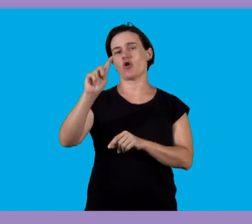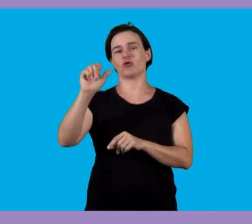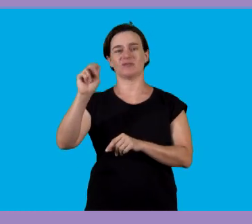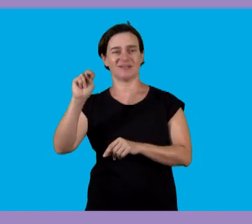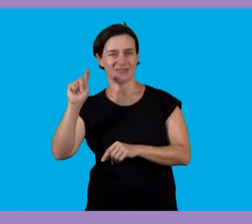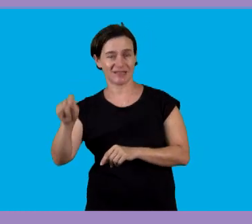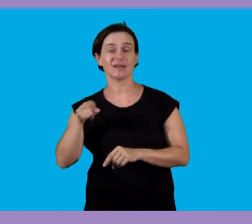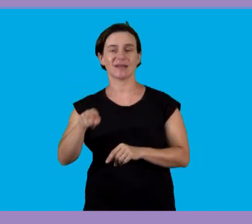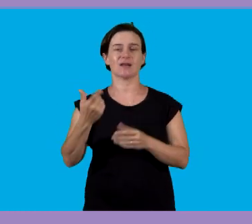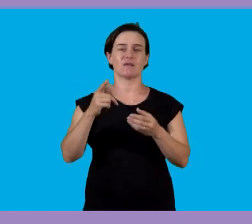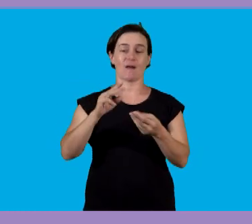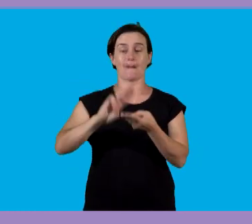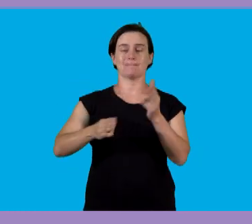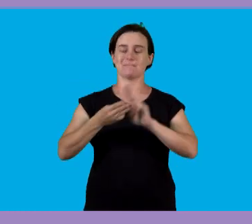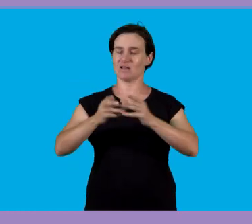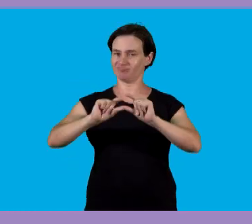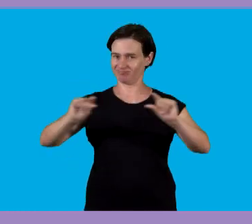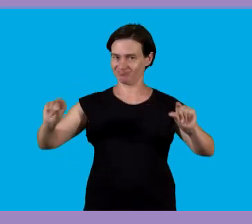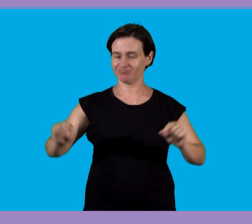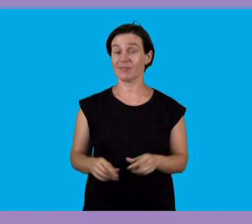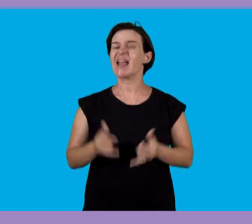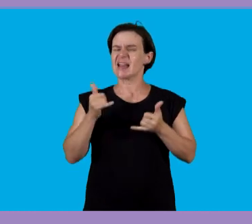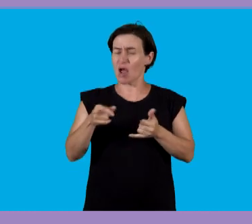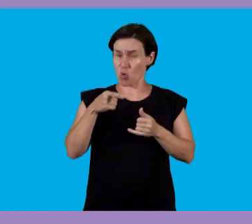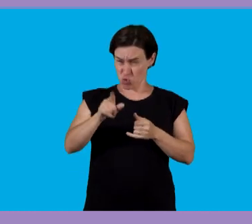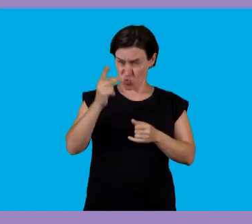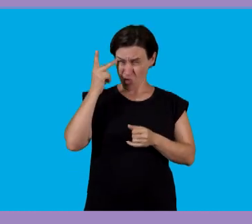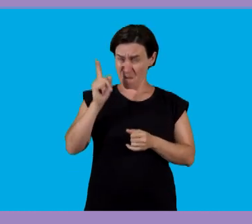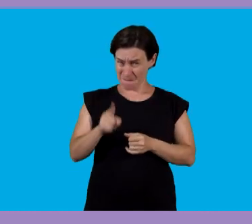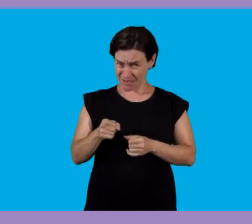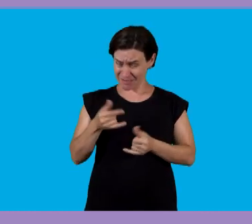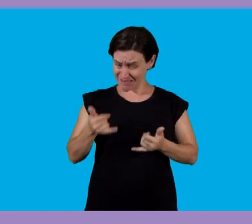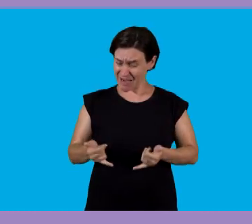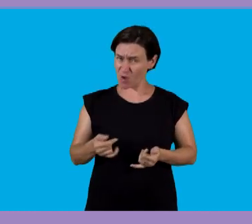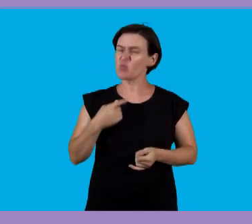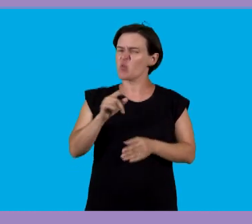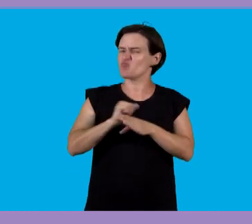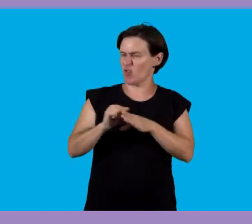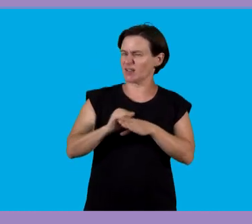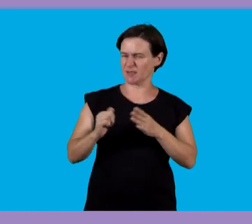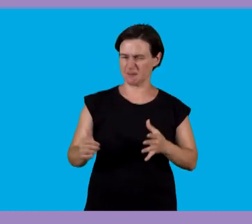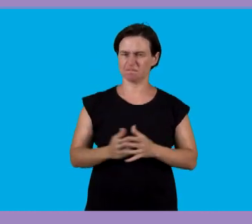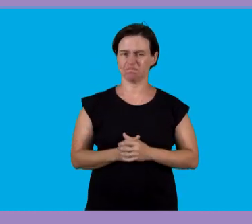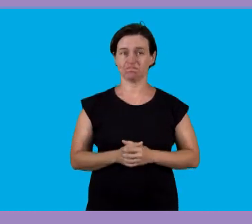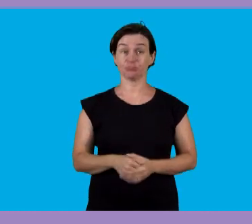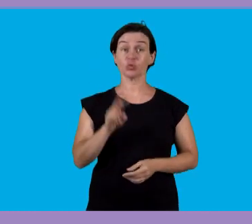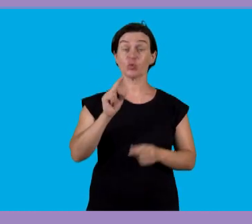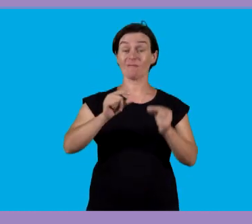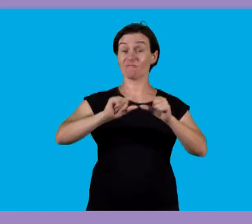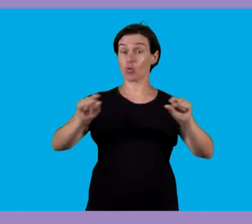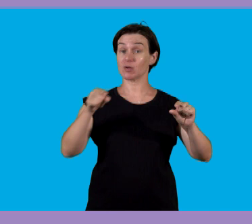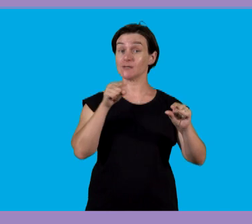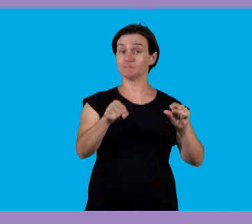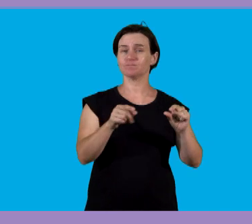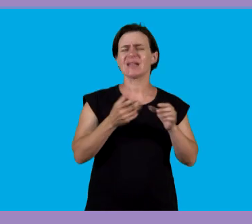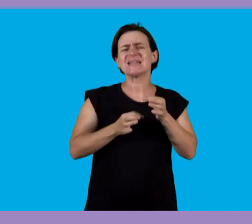equation. Let's see or put that pre-knowledge into practice. Now, the following formula is